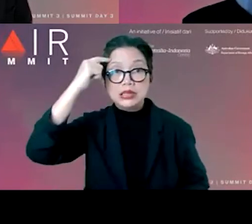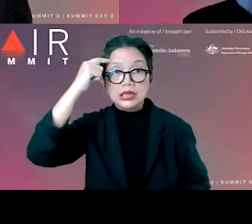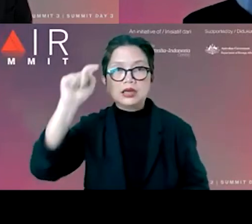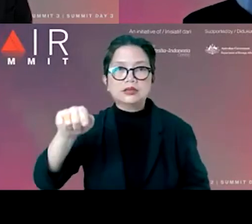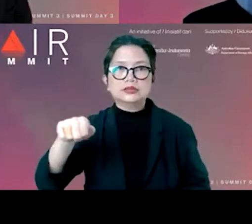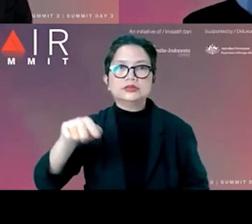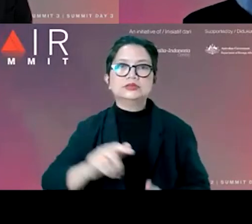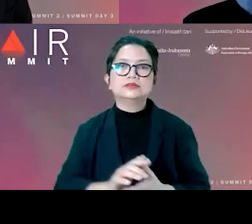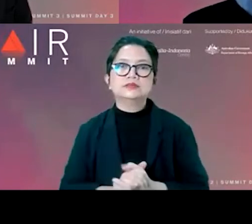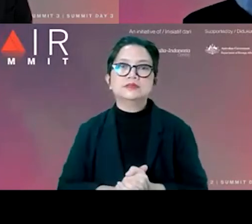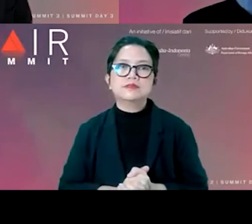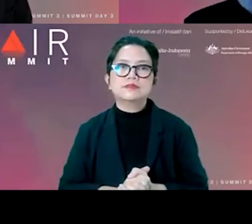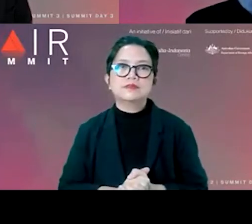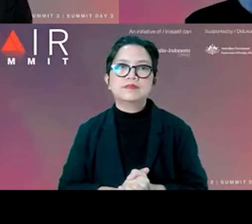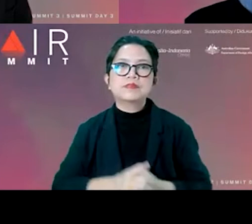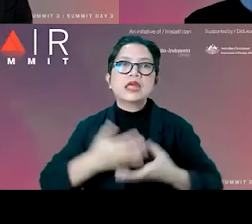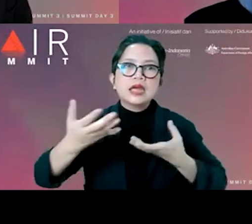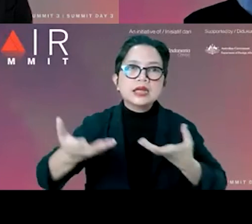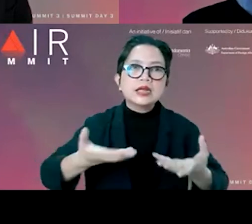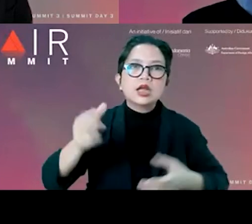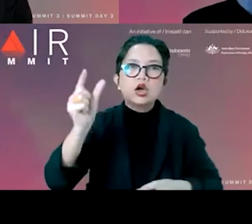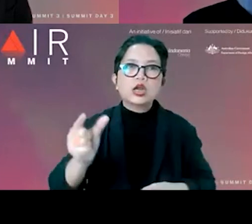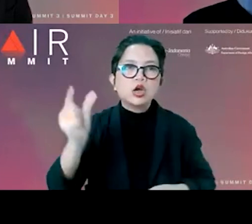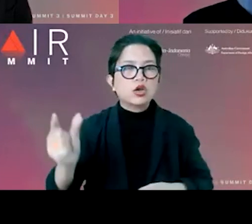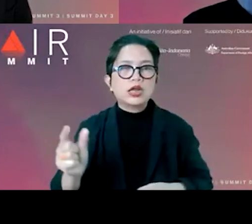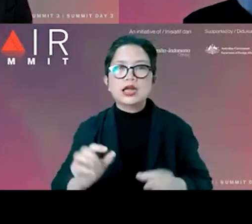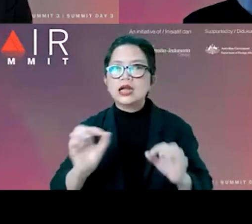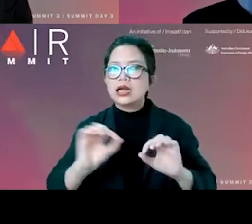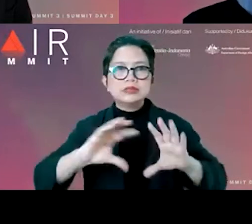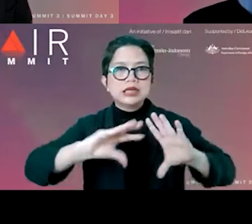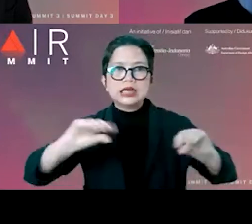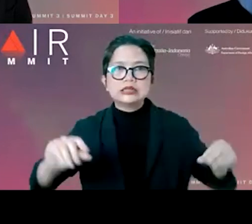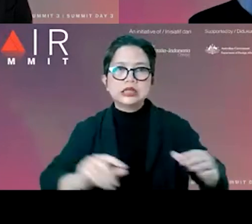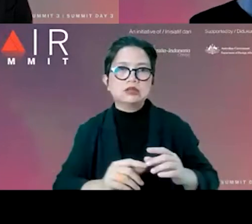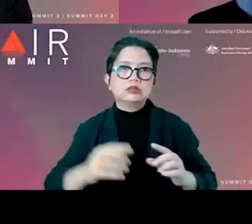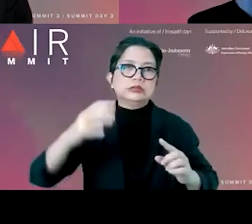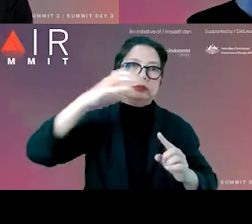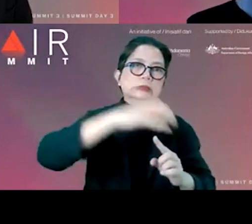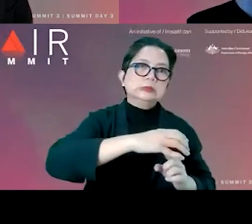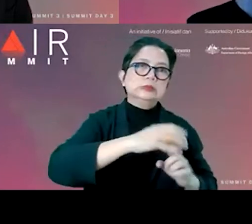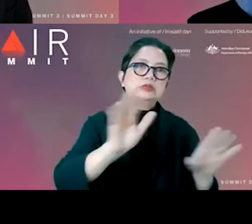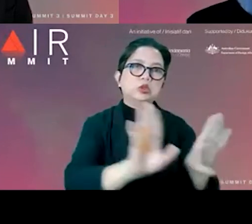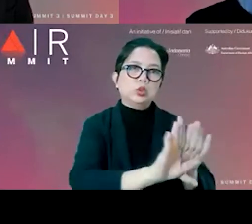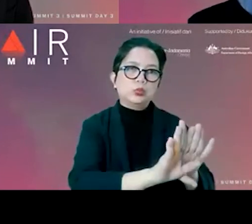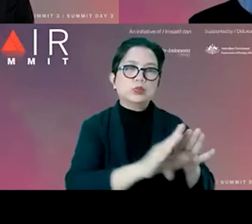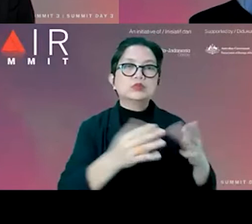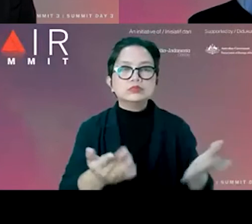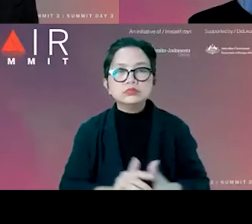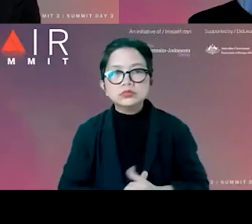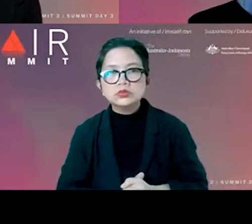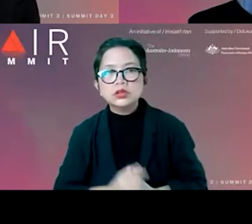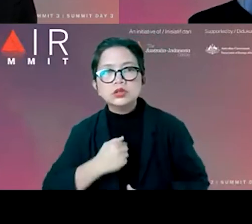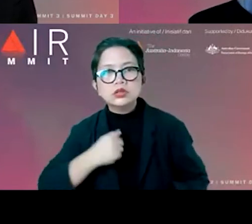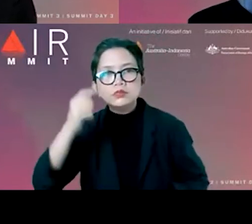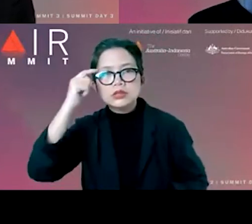have not been able to work because of lockdowns or something like this, I don't think they have suffered quite as much as people in